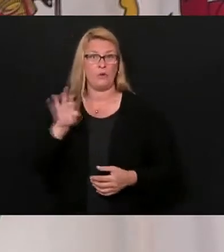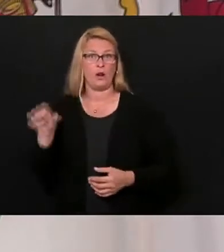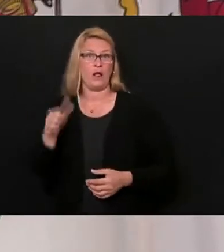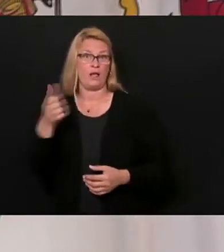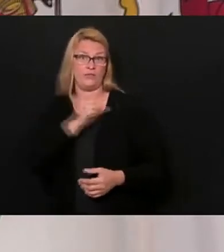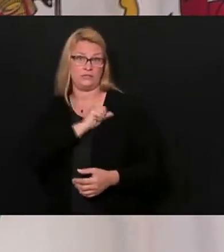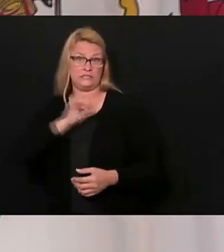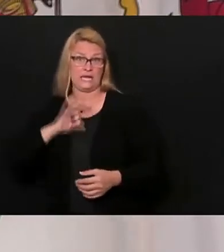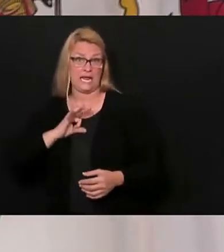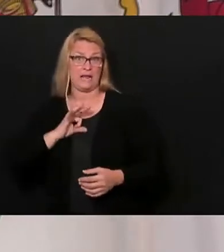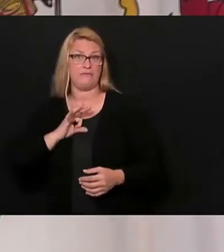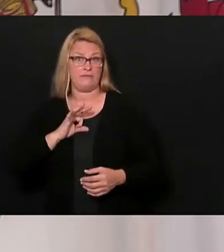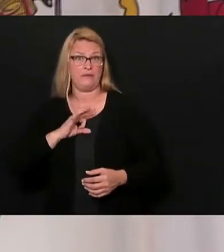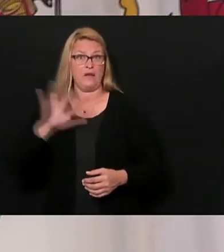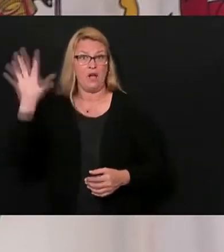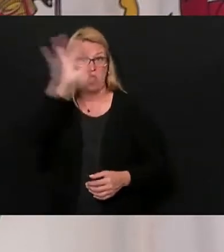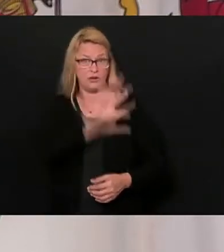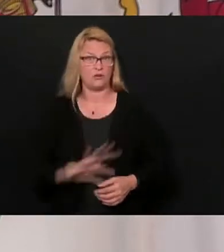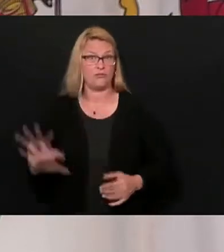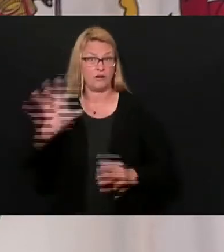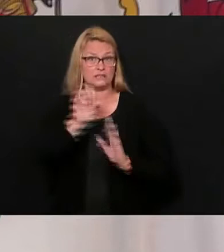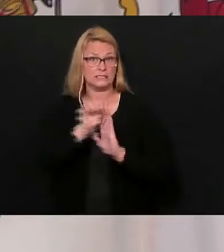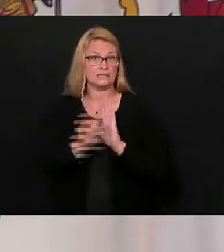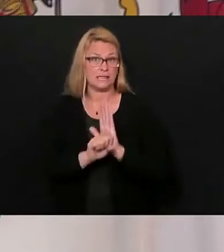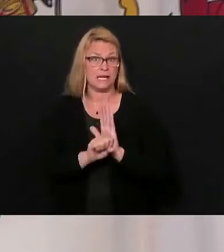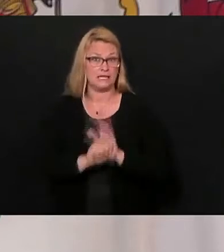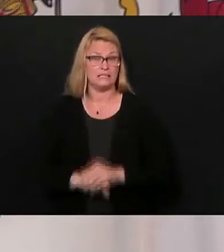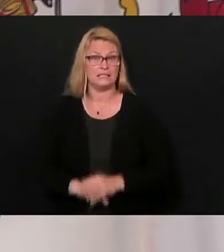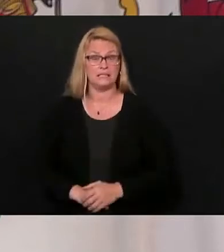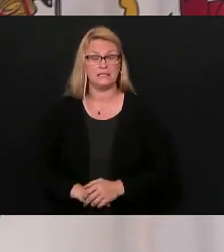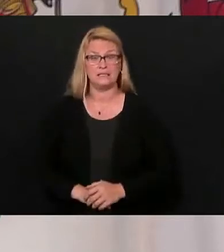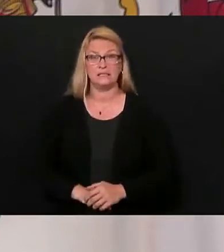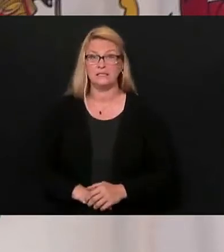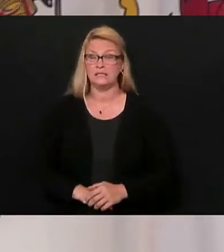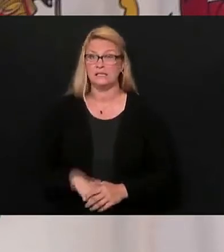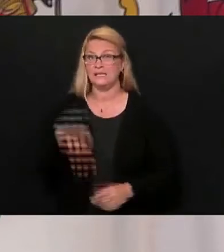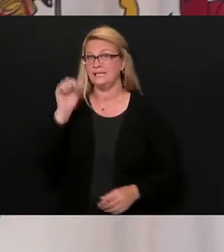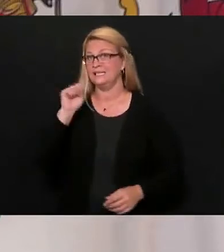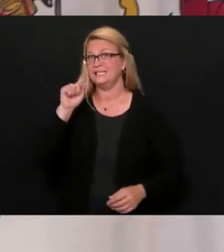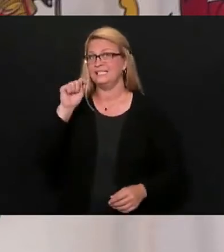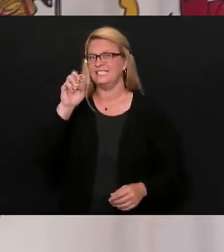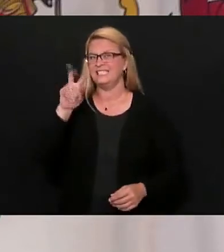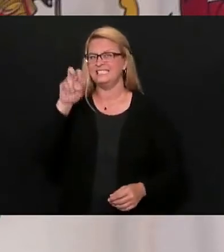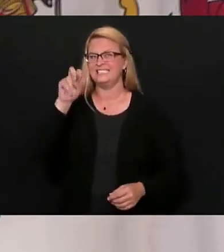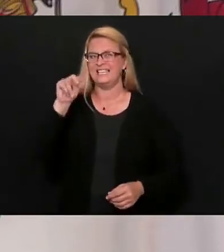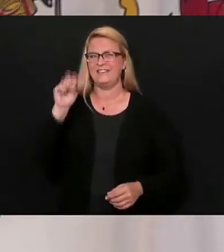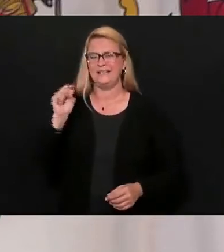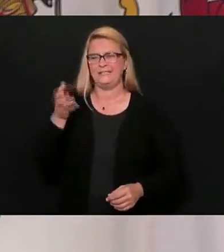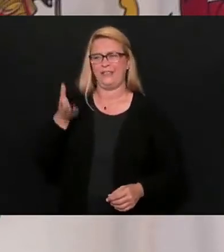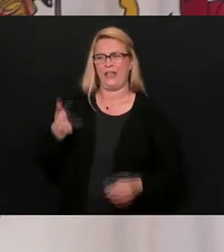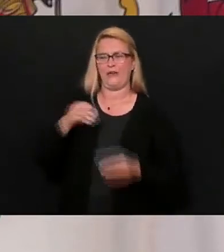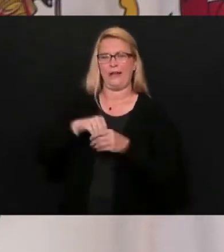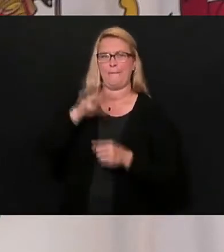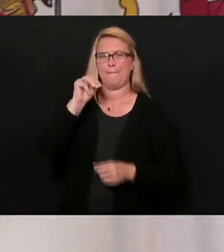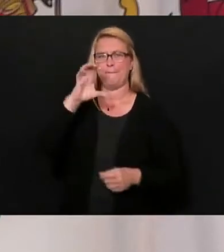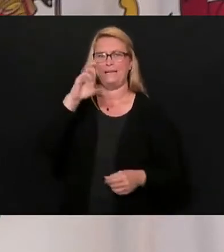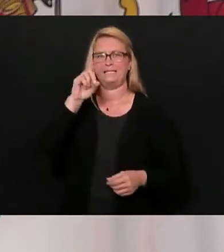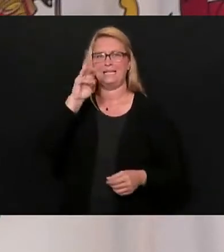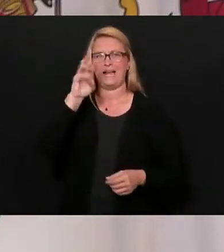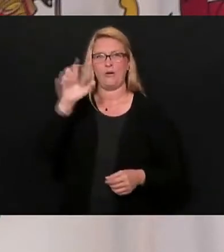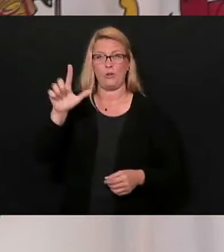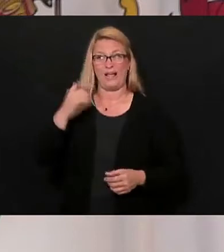staff cases all across our state. Like I said, at Stevens, right there in McDowell County, we have